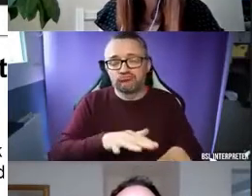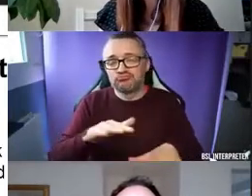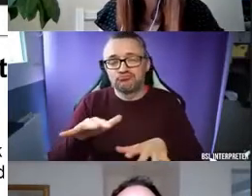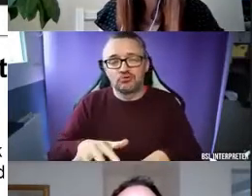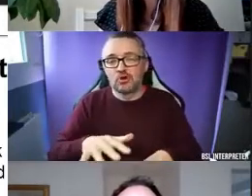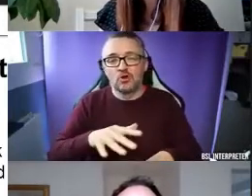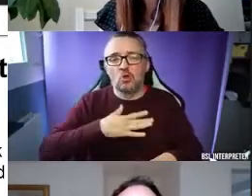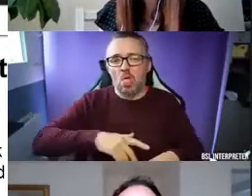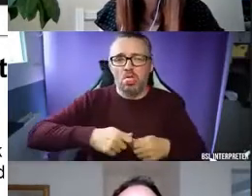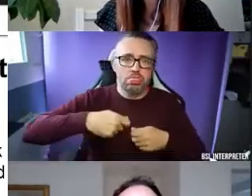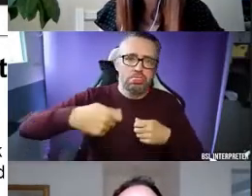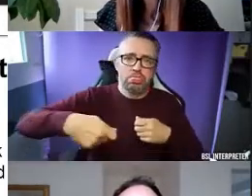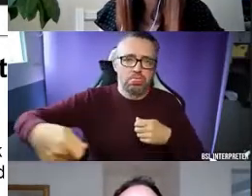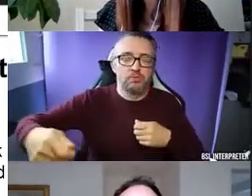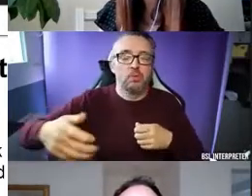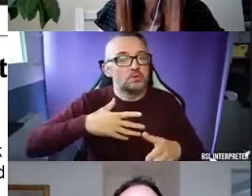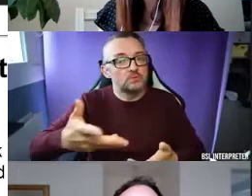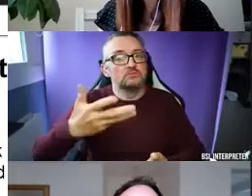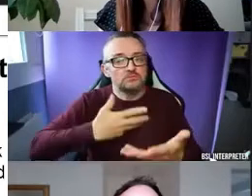out.